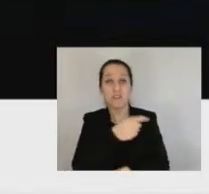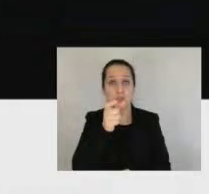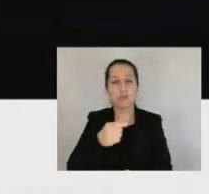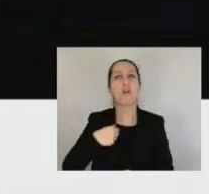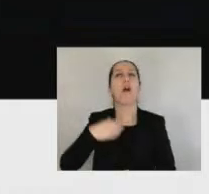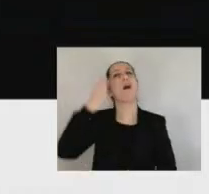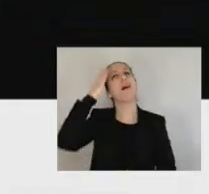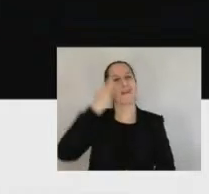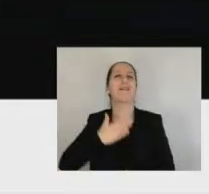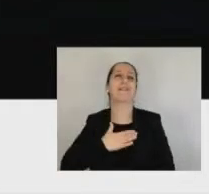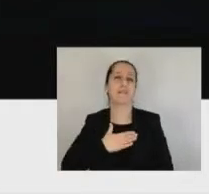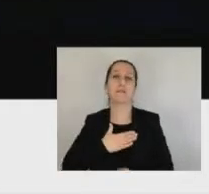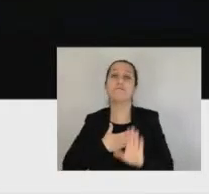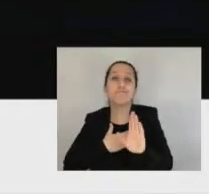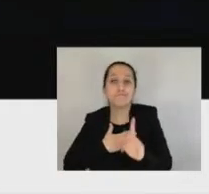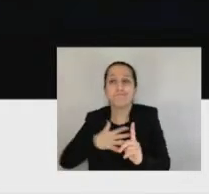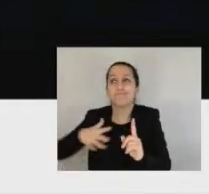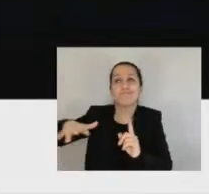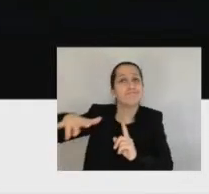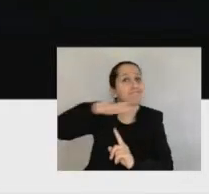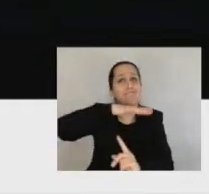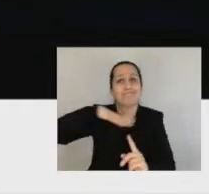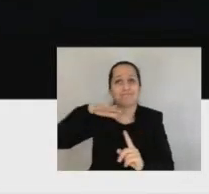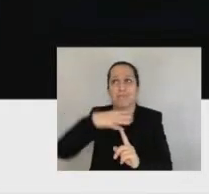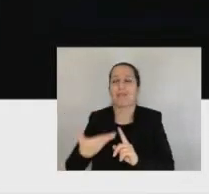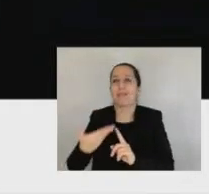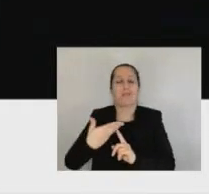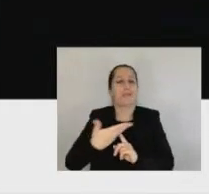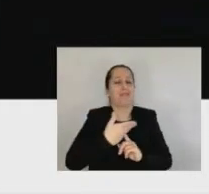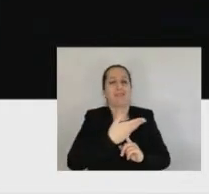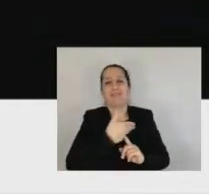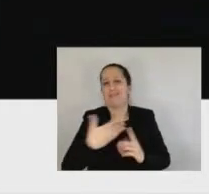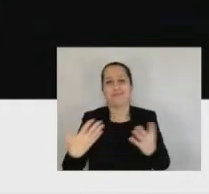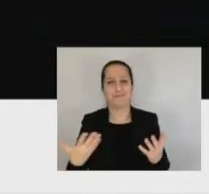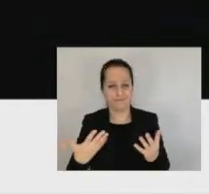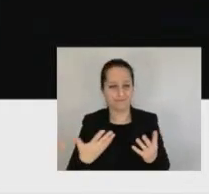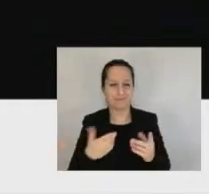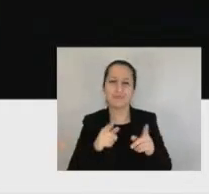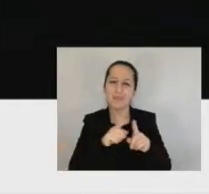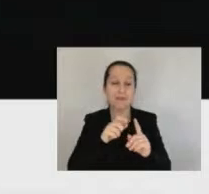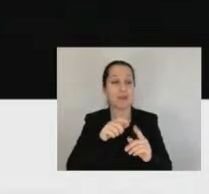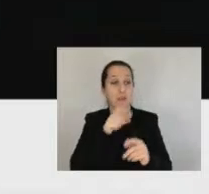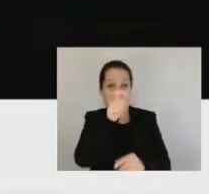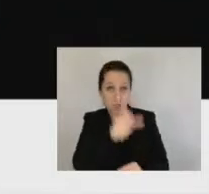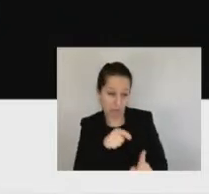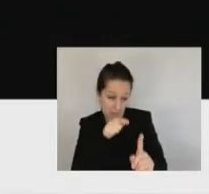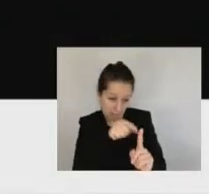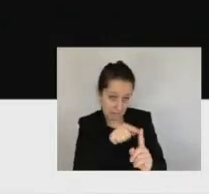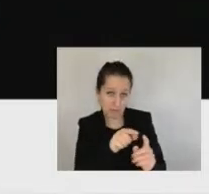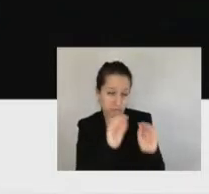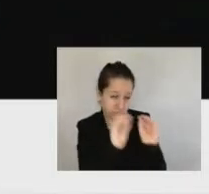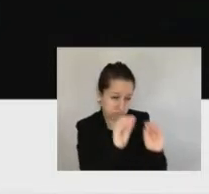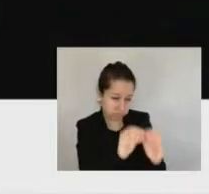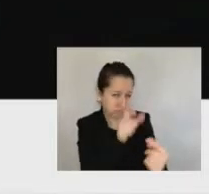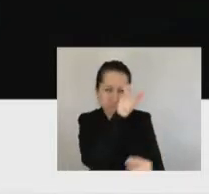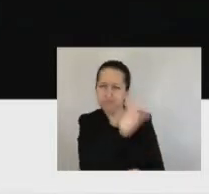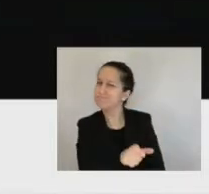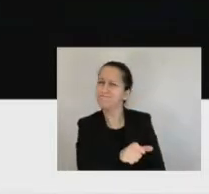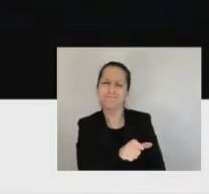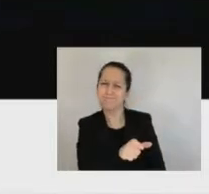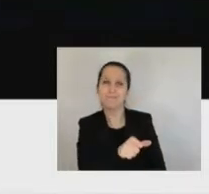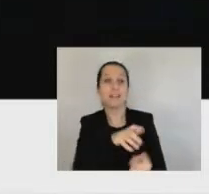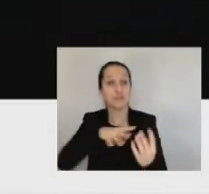behaviors. And the social contacts and intervention in the environments